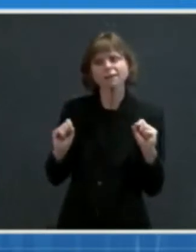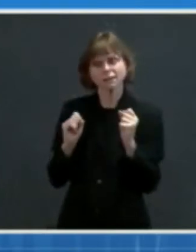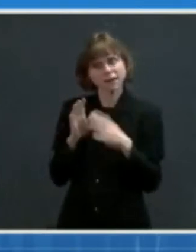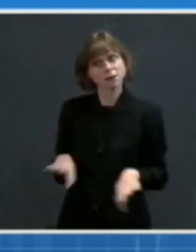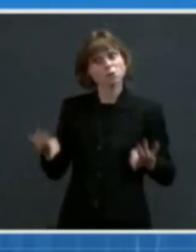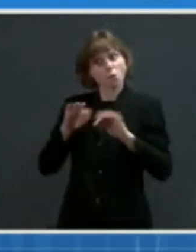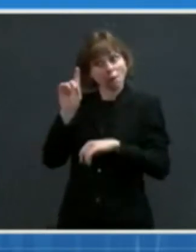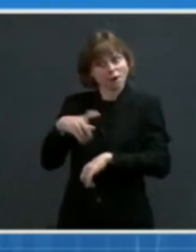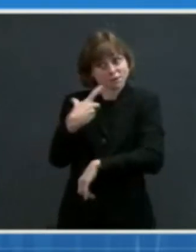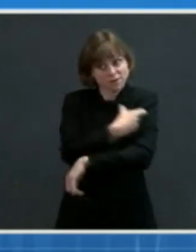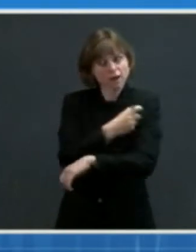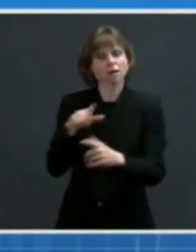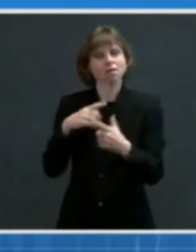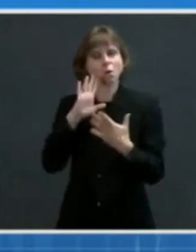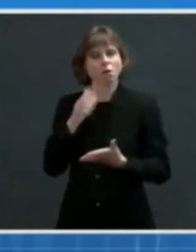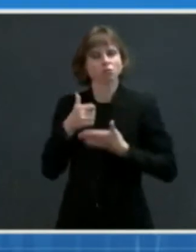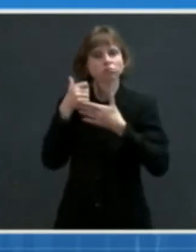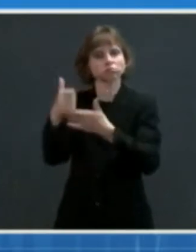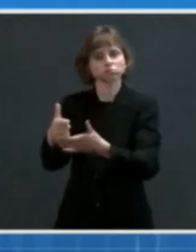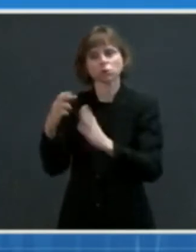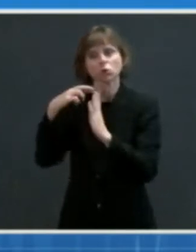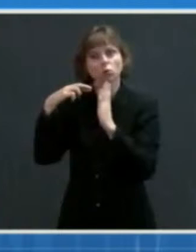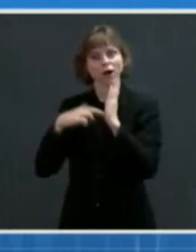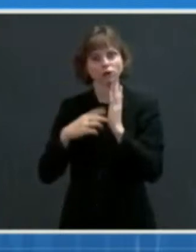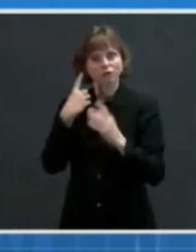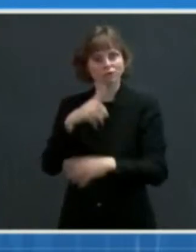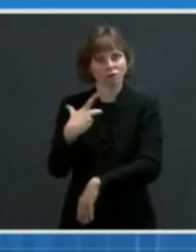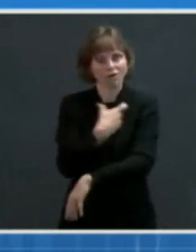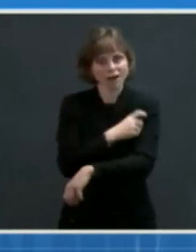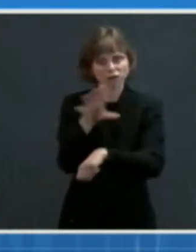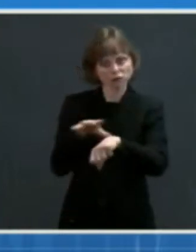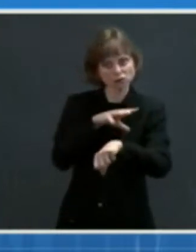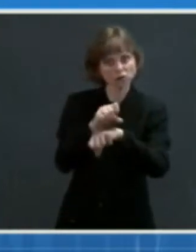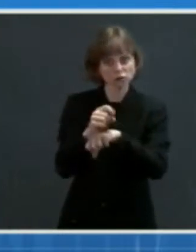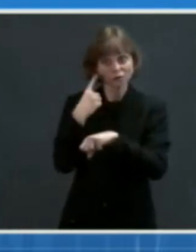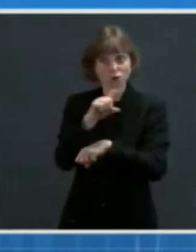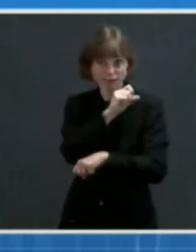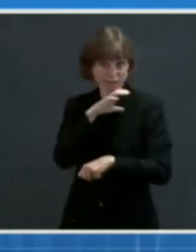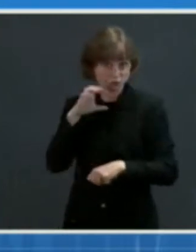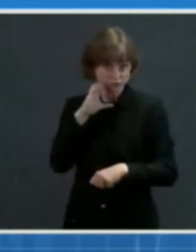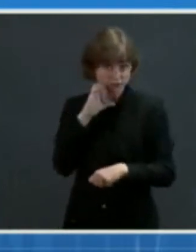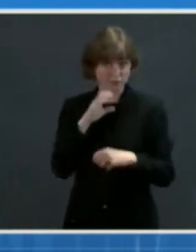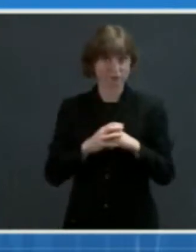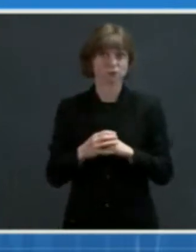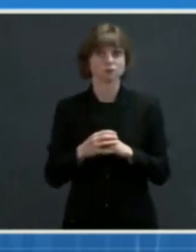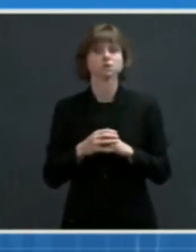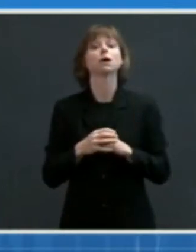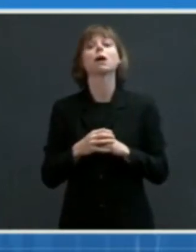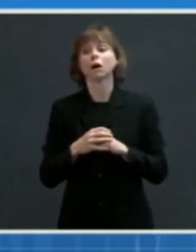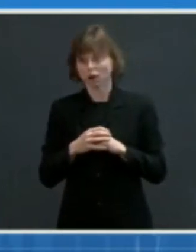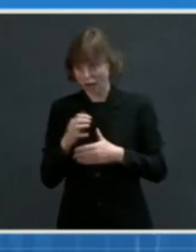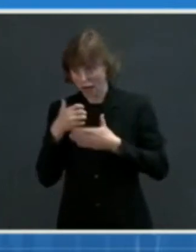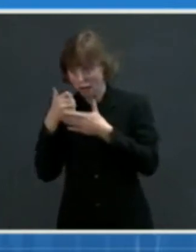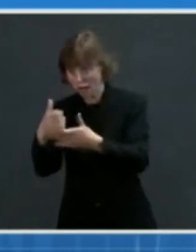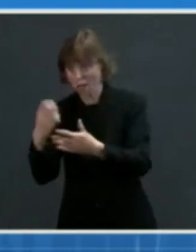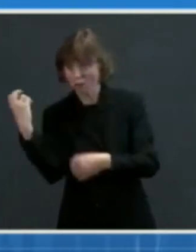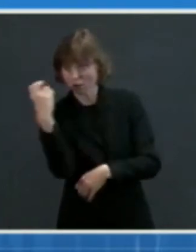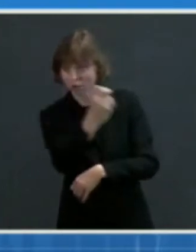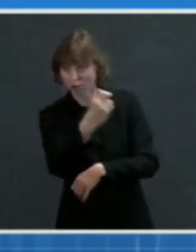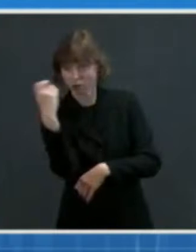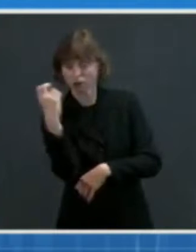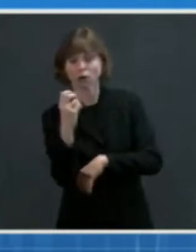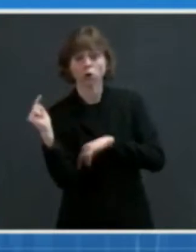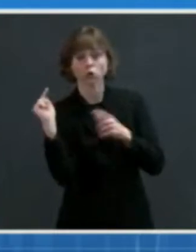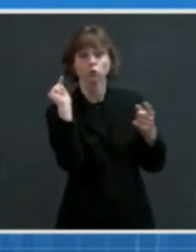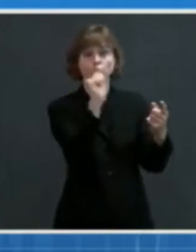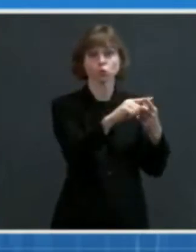Then they will facilitate vaccine registration and appointment scheduling for seniors. They'll arrange transportation to and from a vaccination